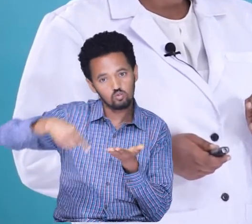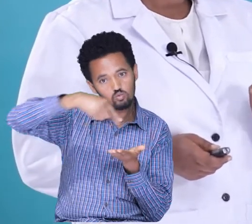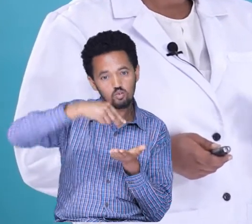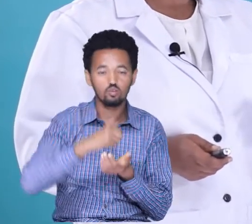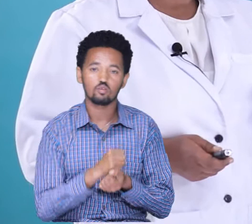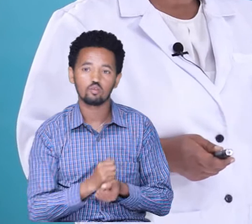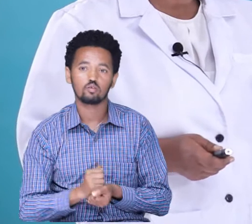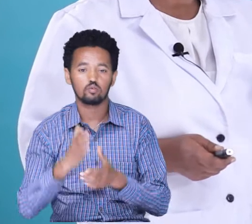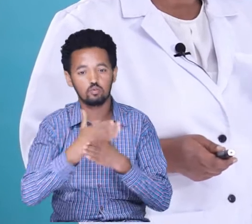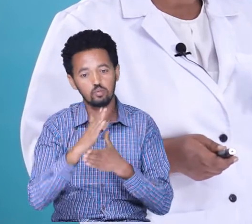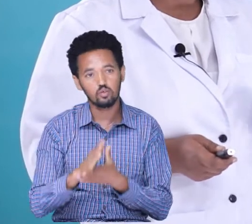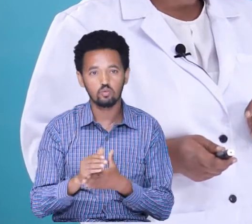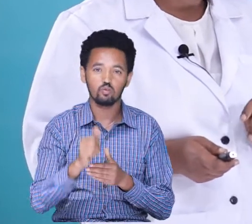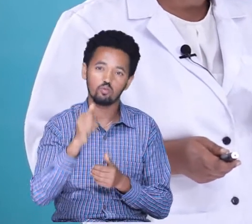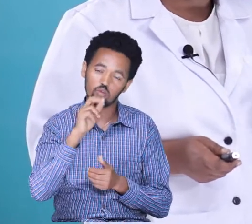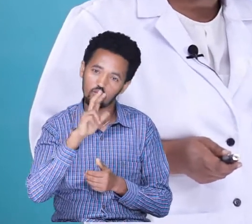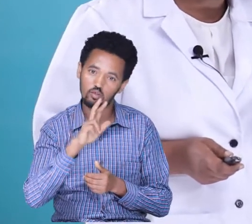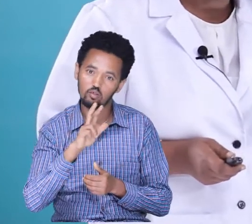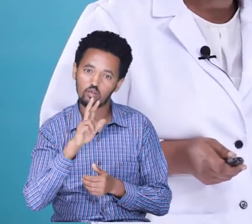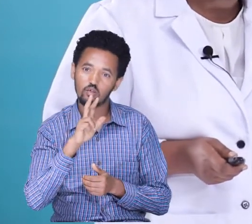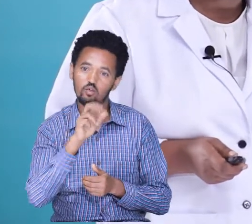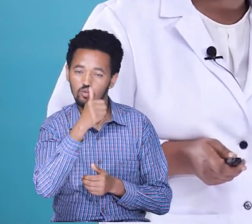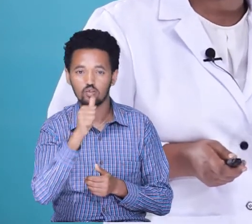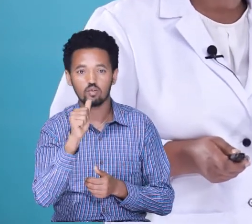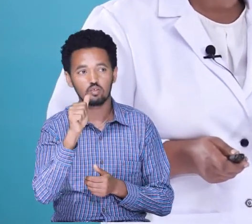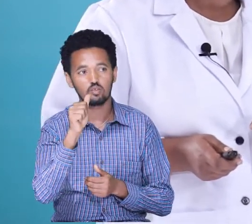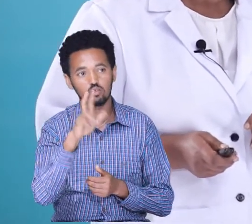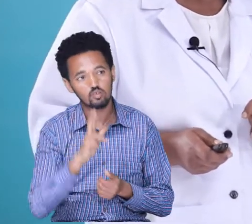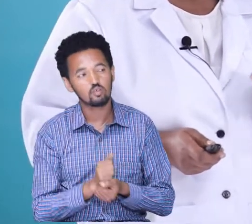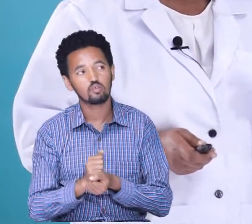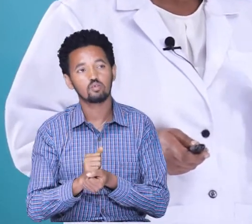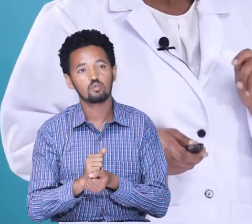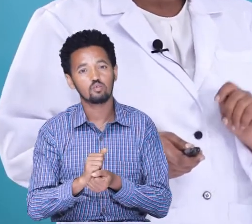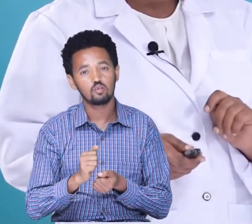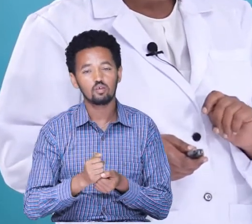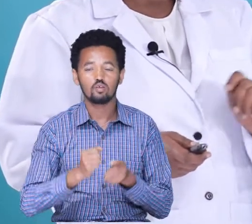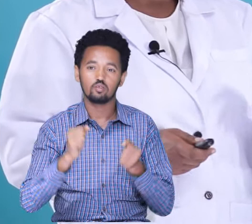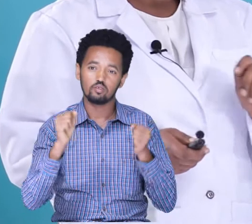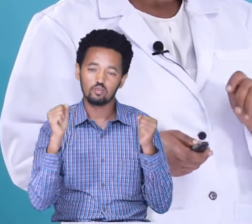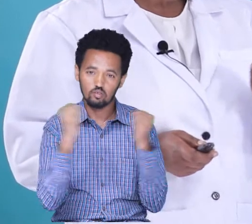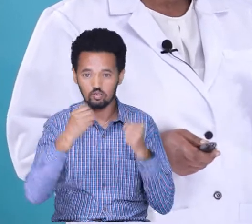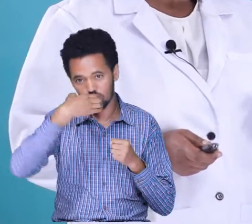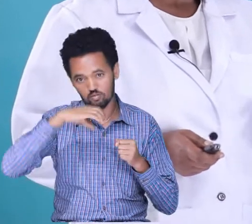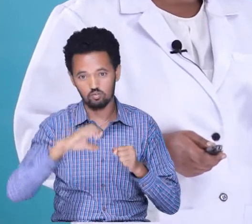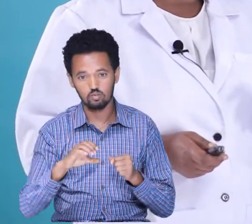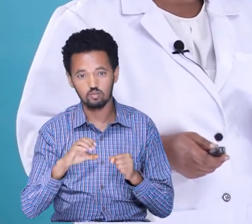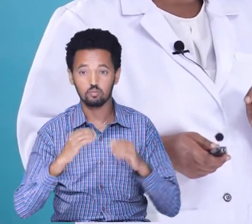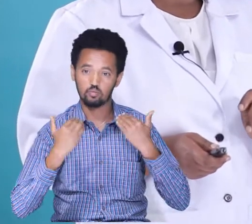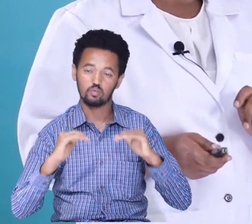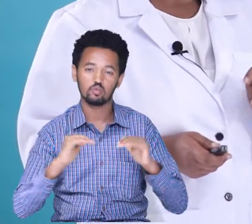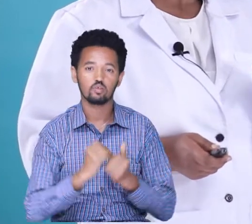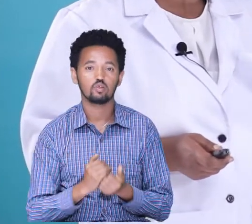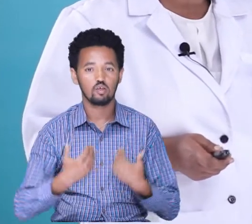located between 23.5 degrees north and south of the equator. The temperate zone, it's found between